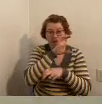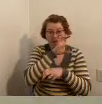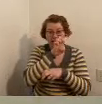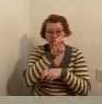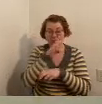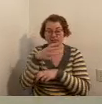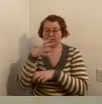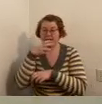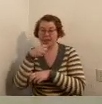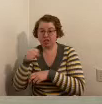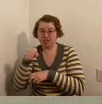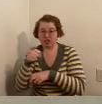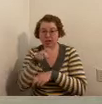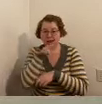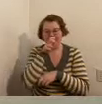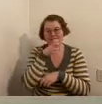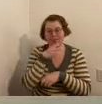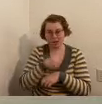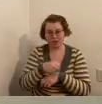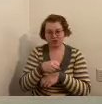Age.